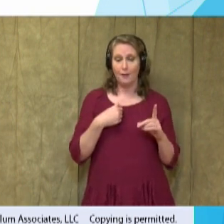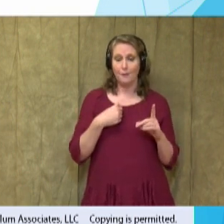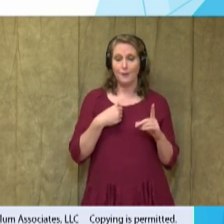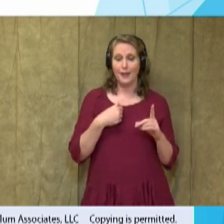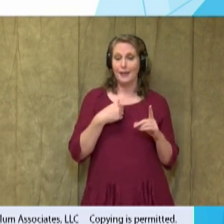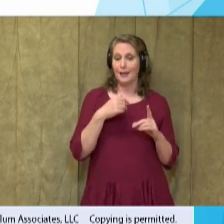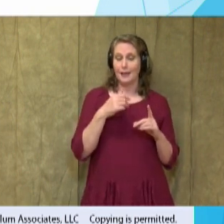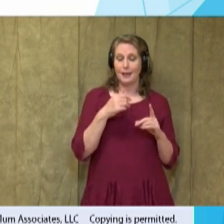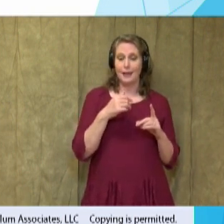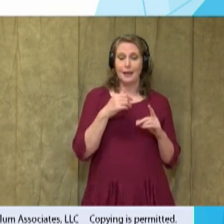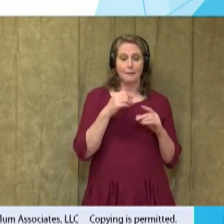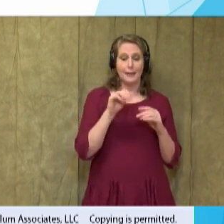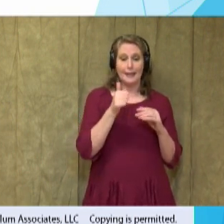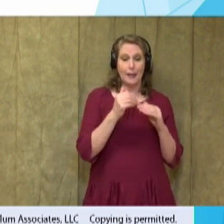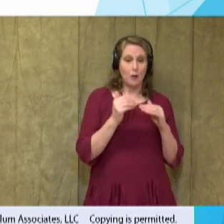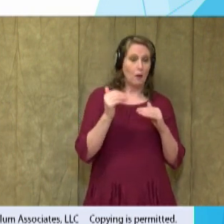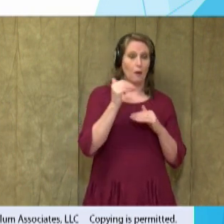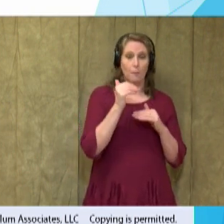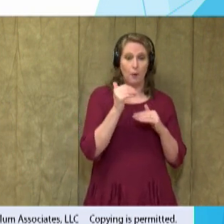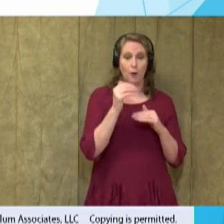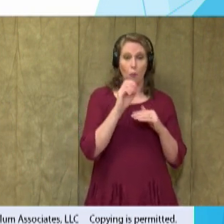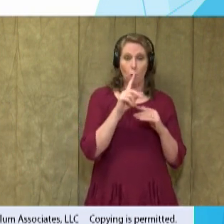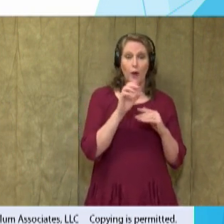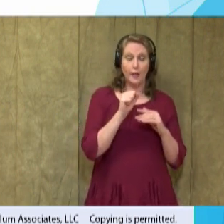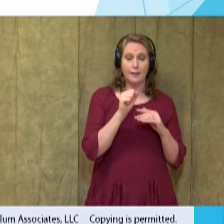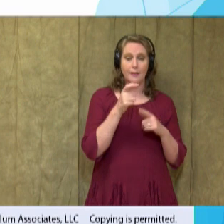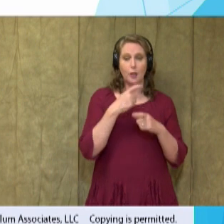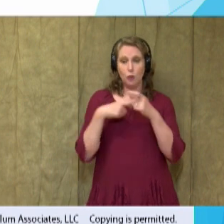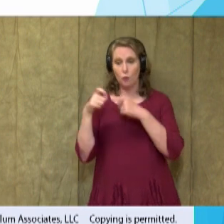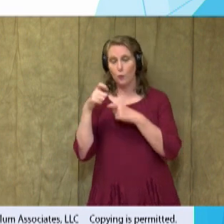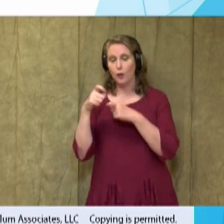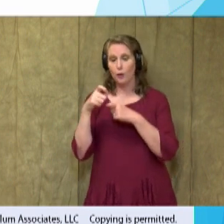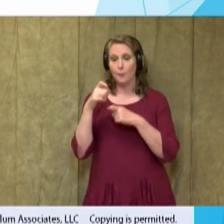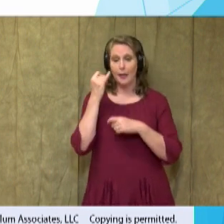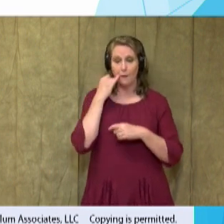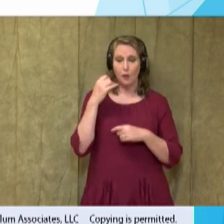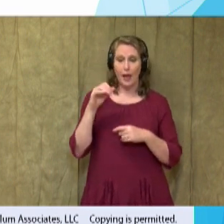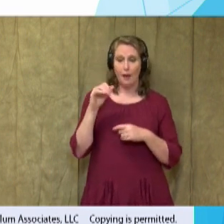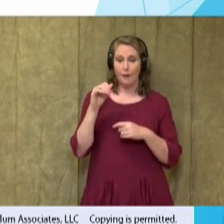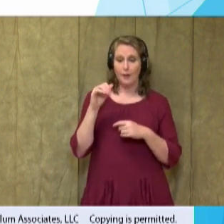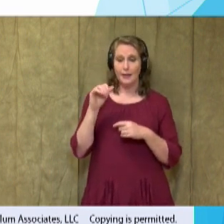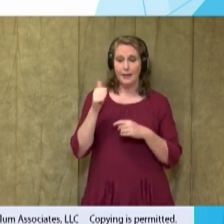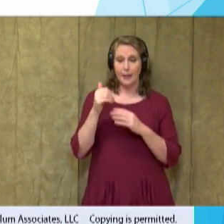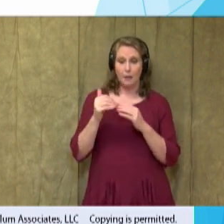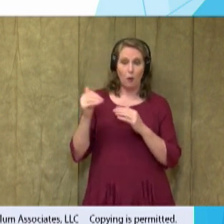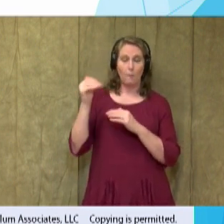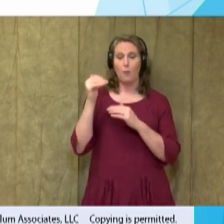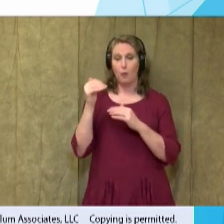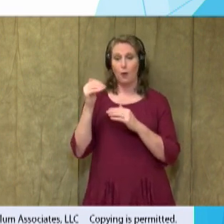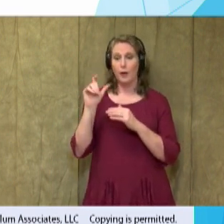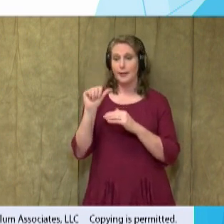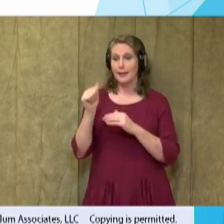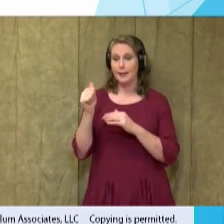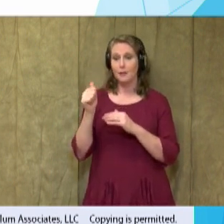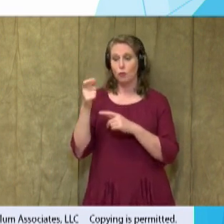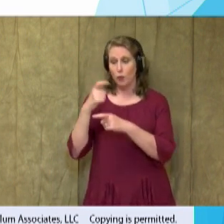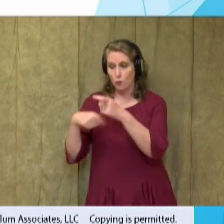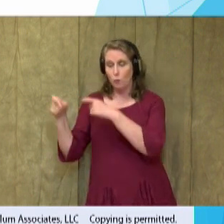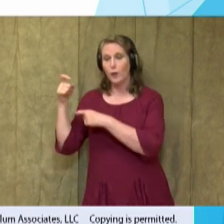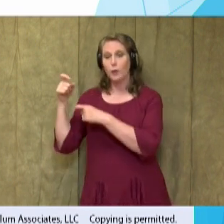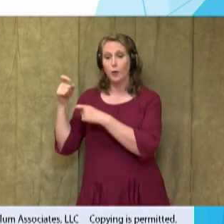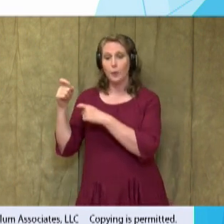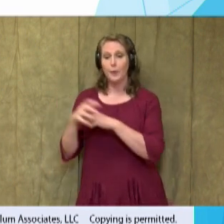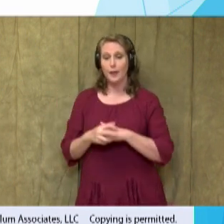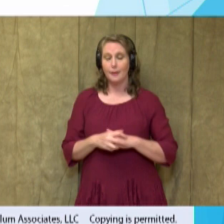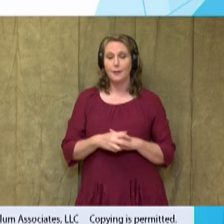more tens, which is what we just did using our base 10 blocks. We regrouped, and then we were able to see what